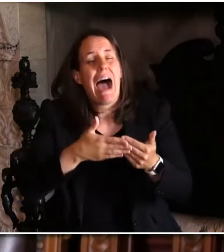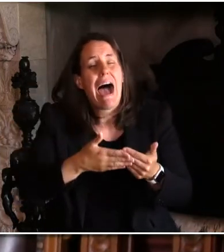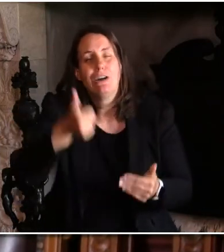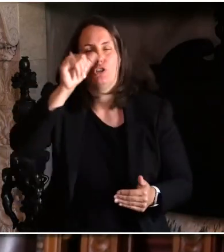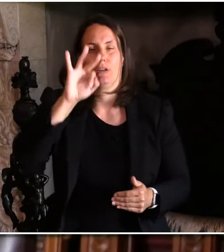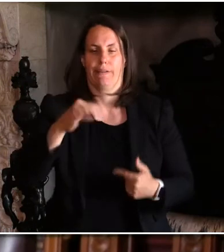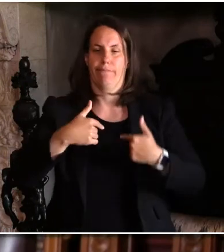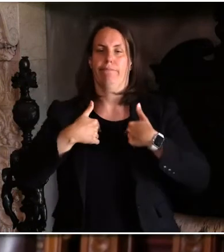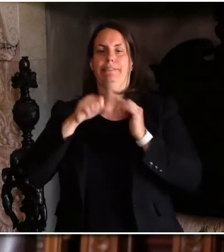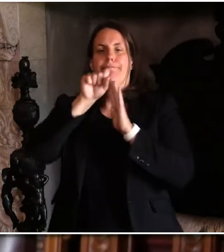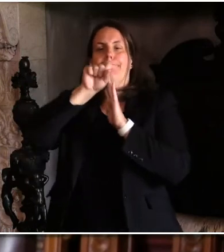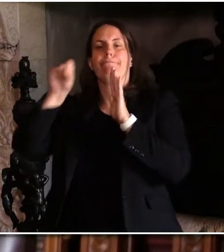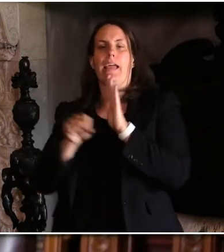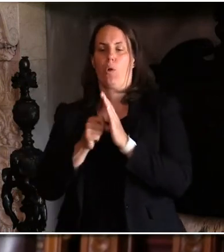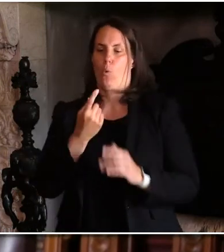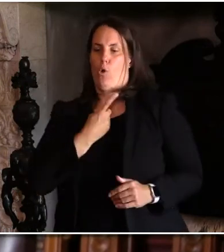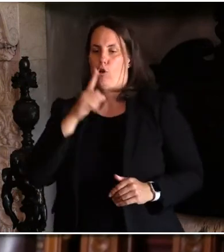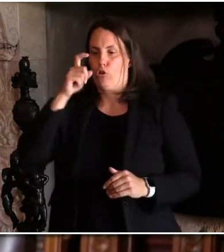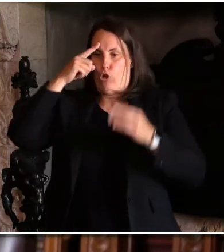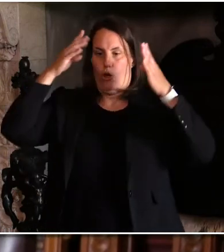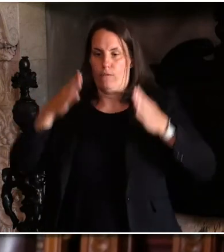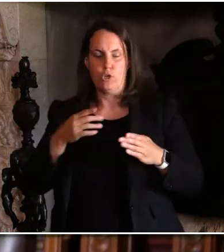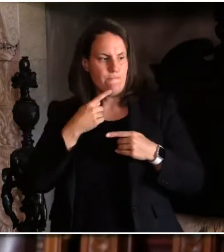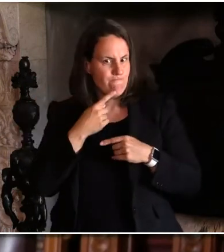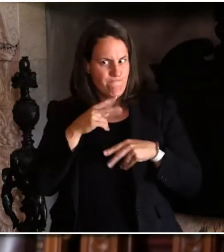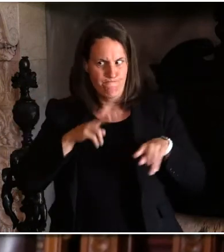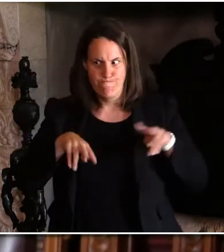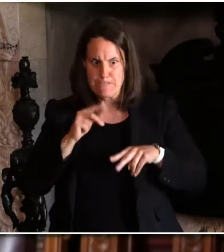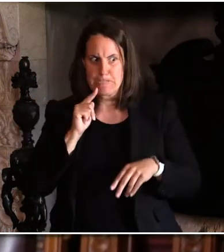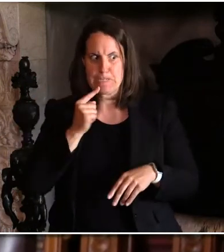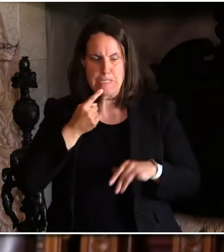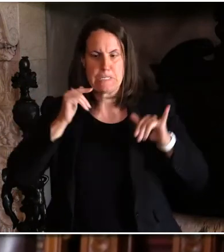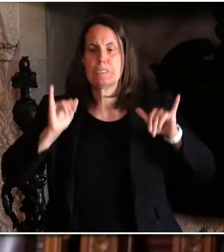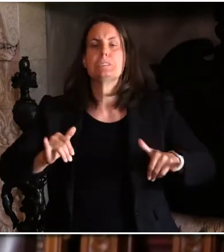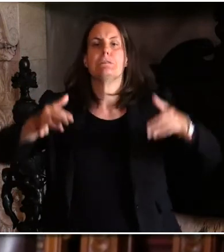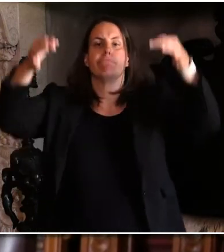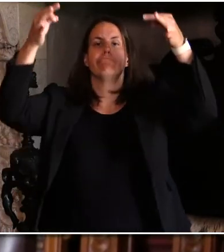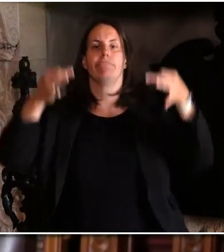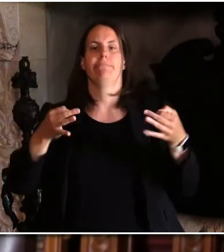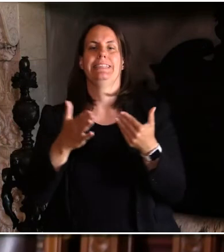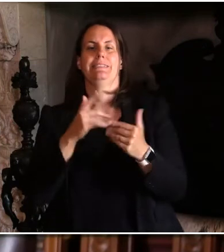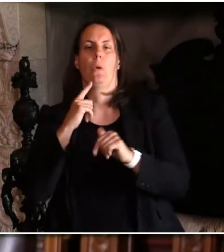it's created put local public health officers, they're on the front lines of fighting this